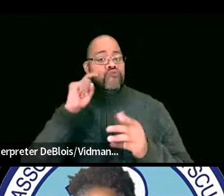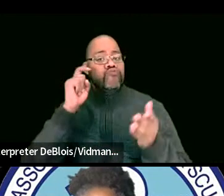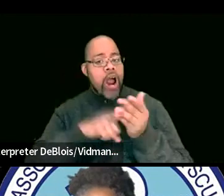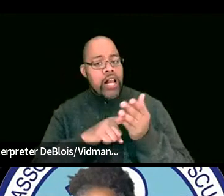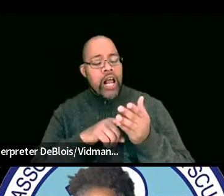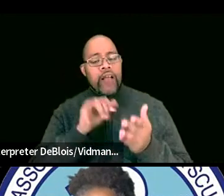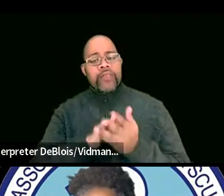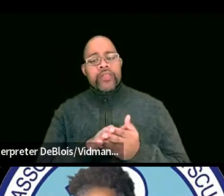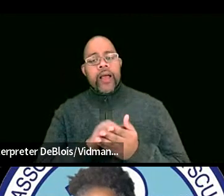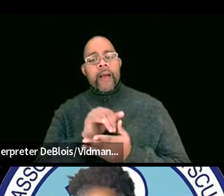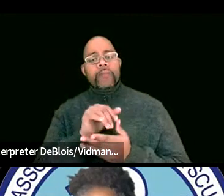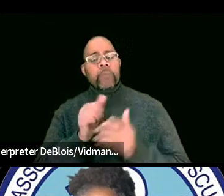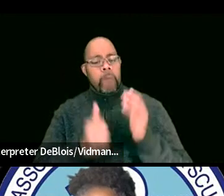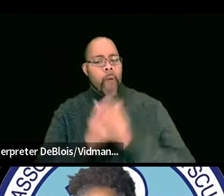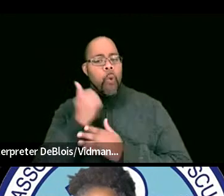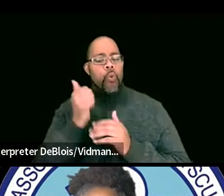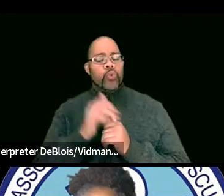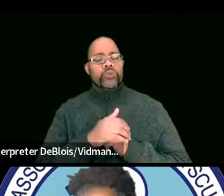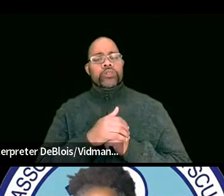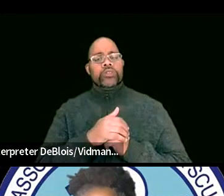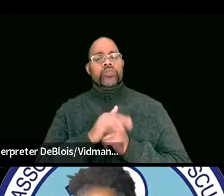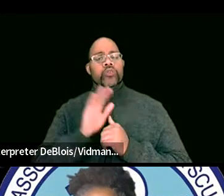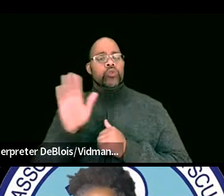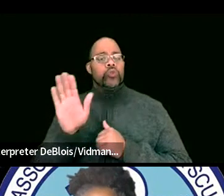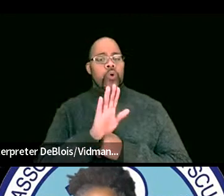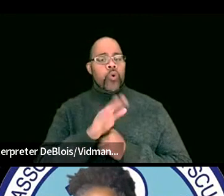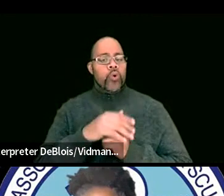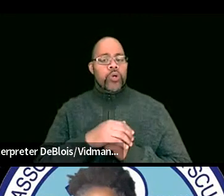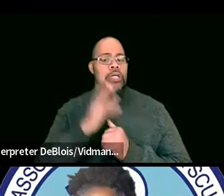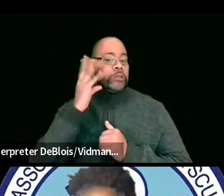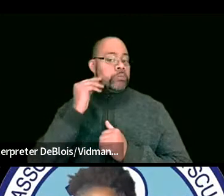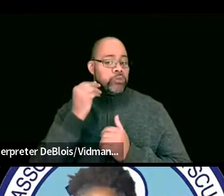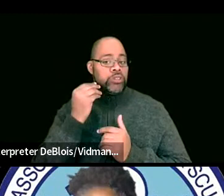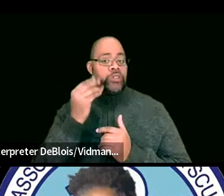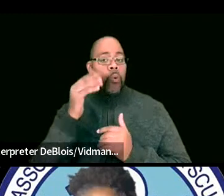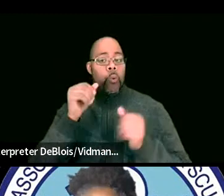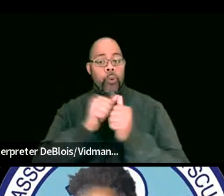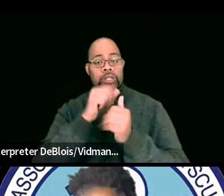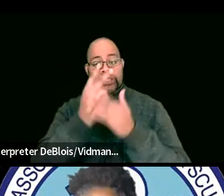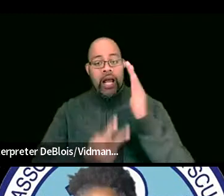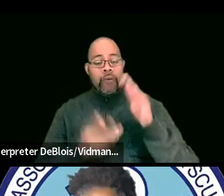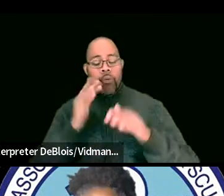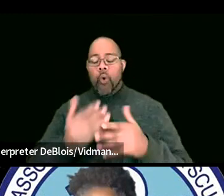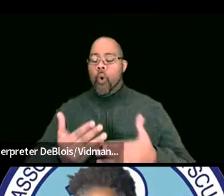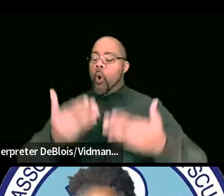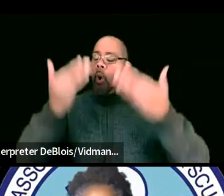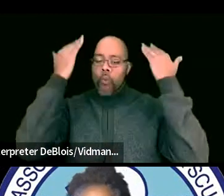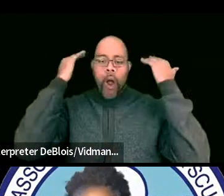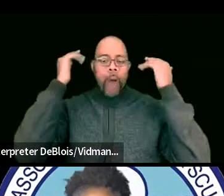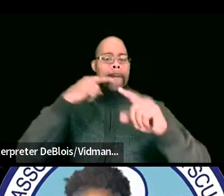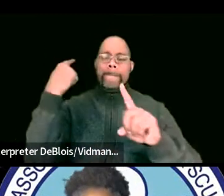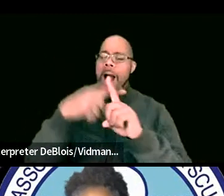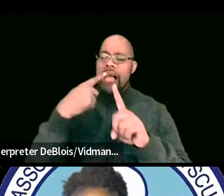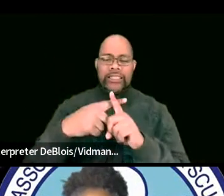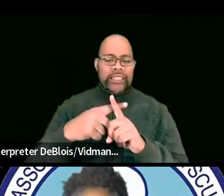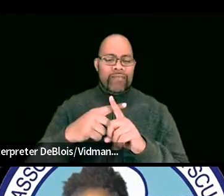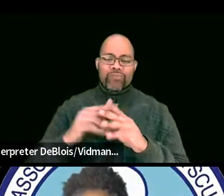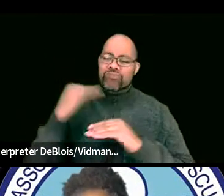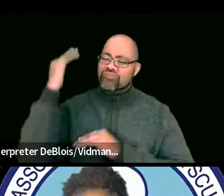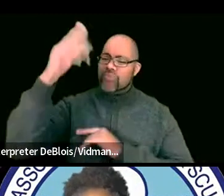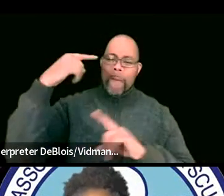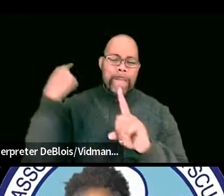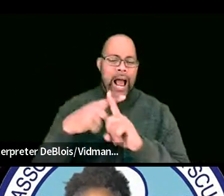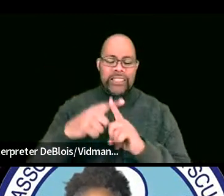that by and large, most of your experiences with diving are going to be overwhelmingly positive. As Andrea touched